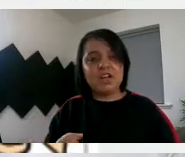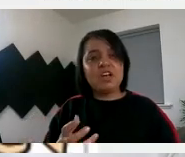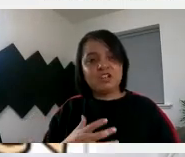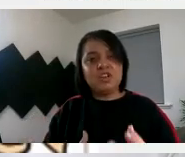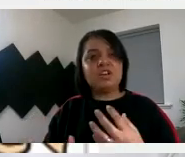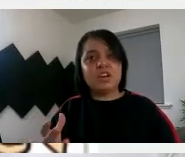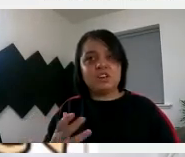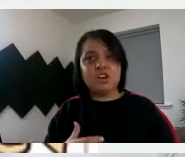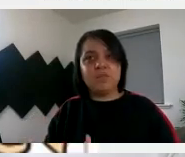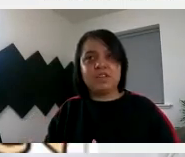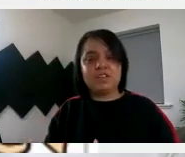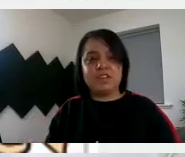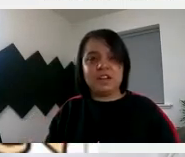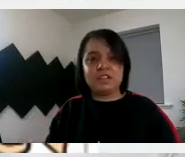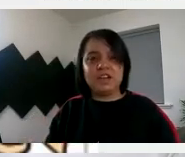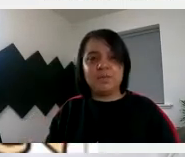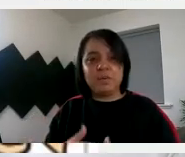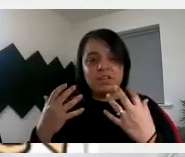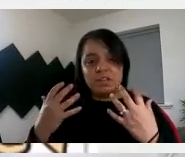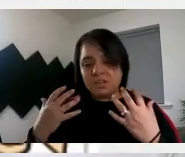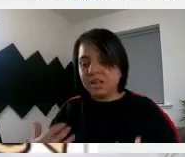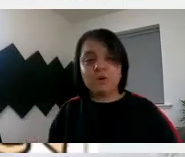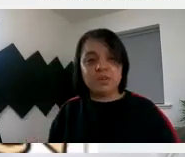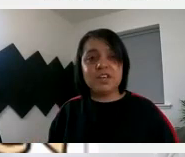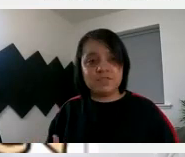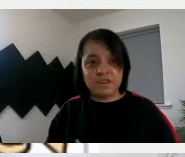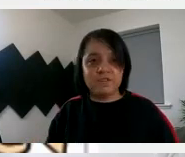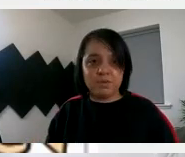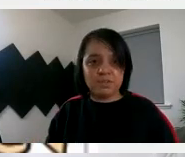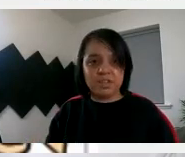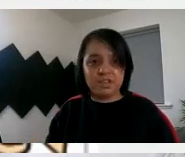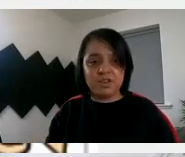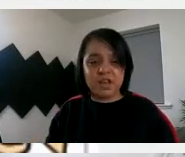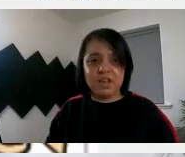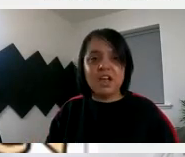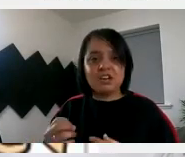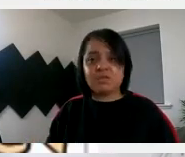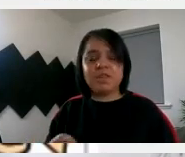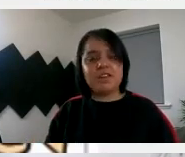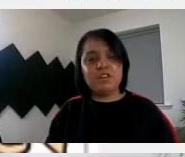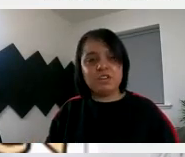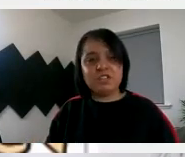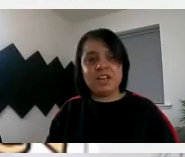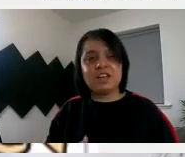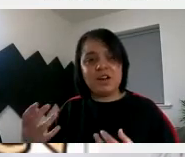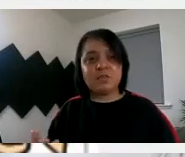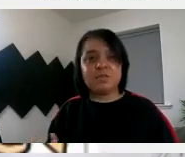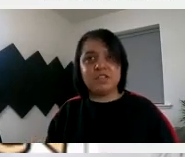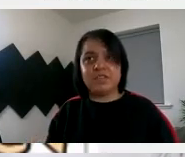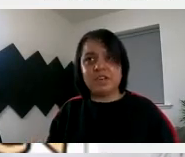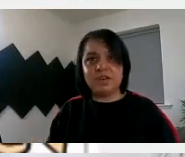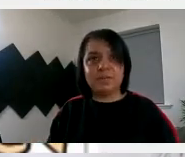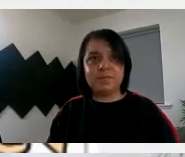are. So you can interpret things like that. Body language is very important in the UK because from that you can understand how